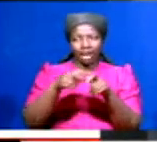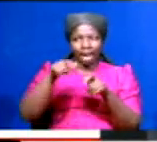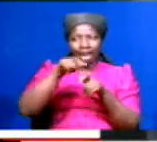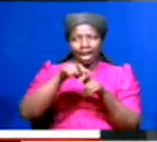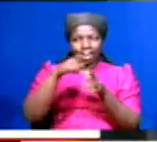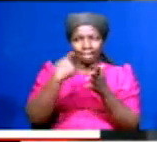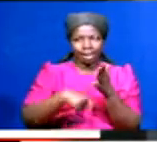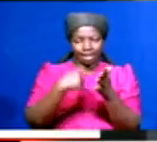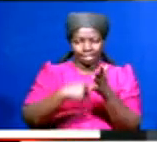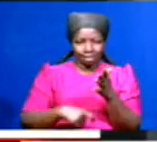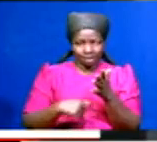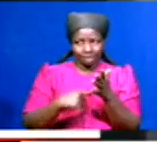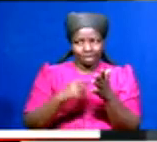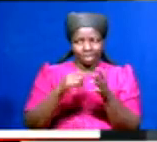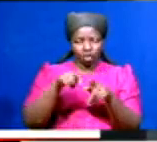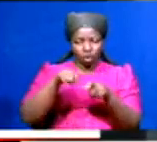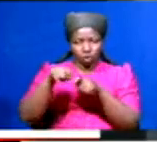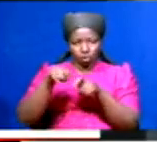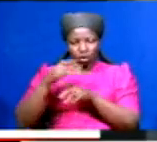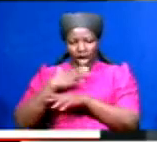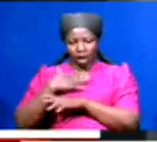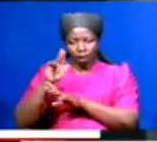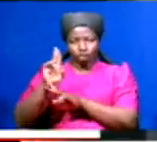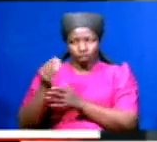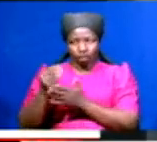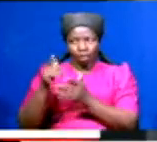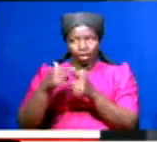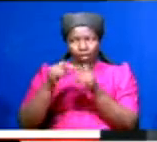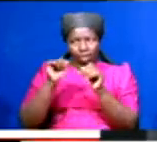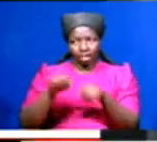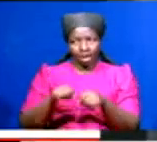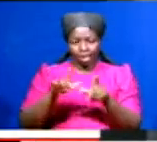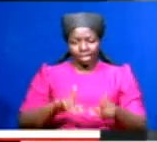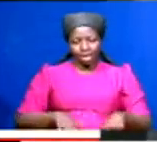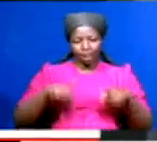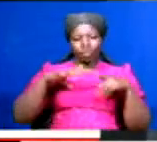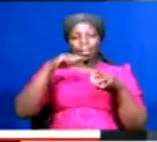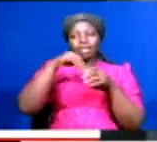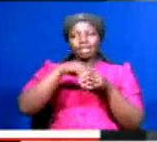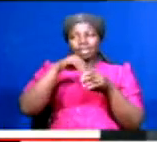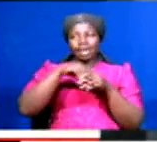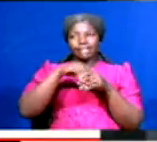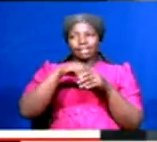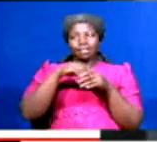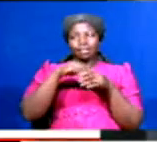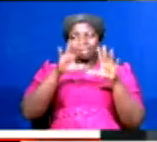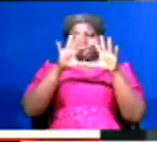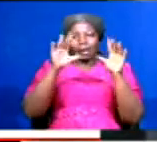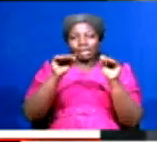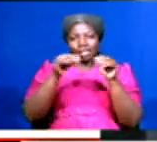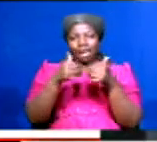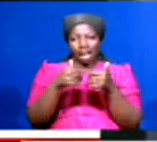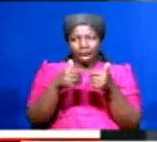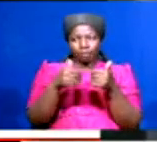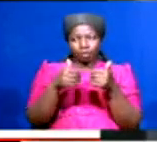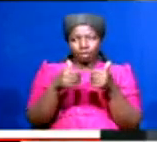while containing our expenditures, then we could actually live within a sustainable budget deficit. And the